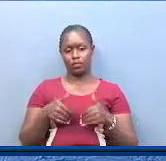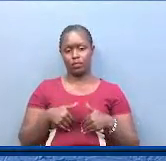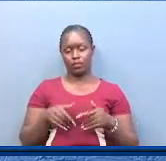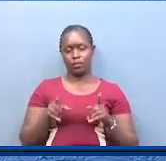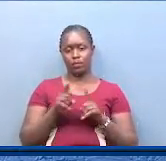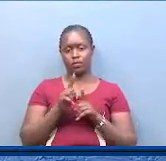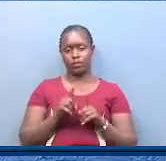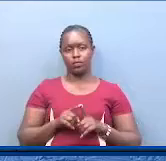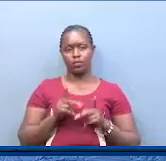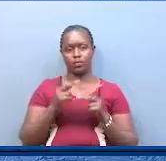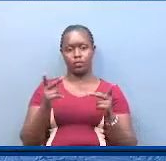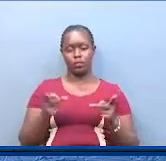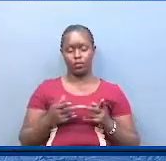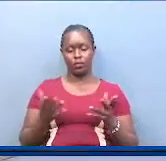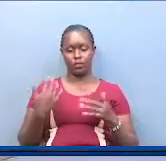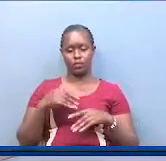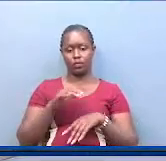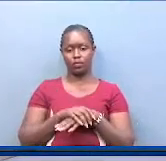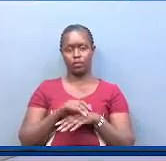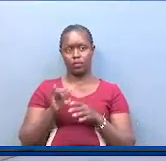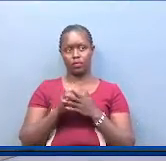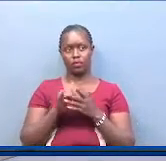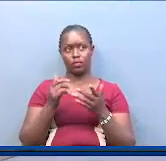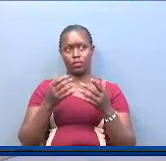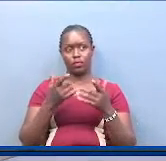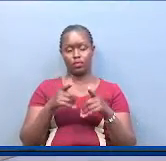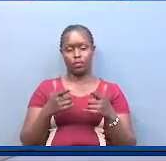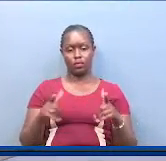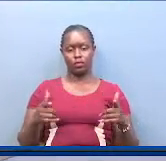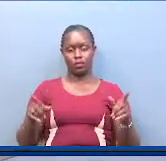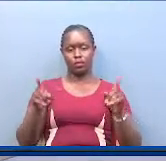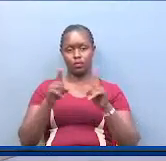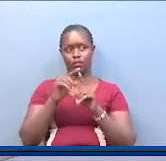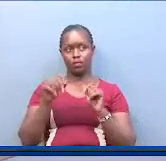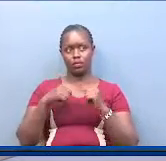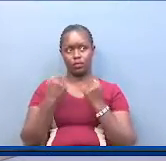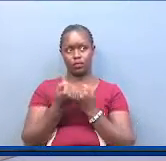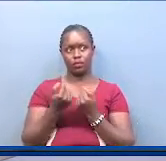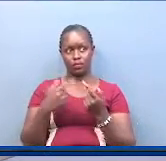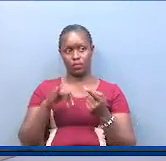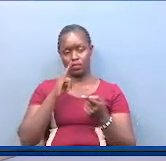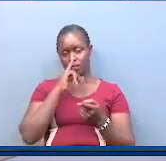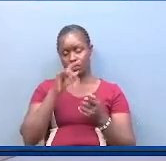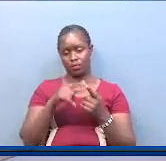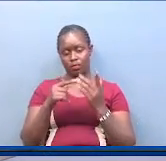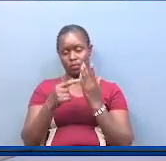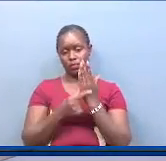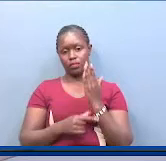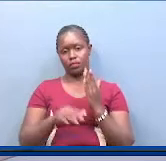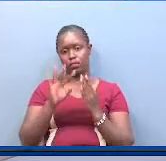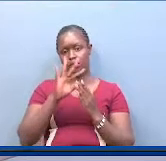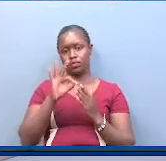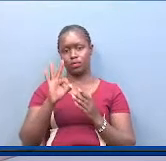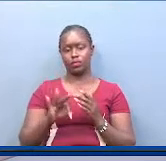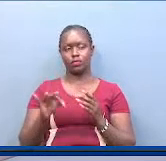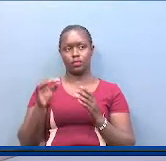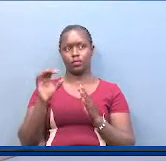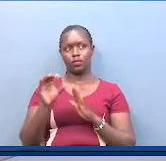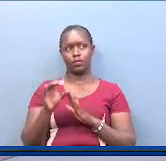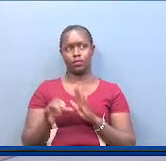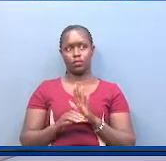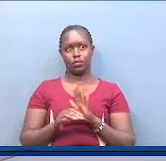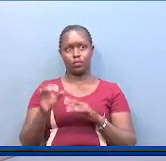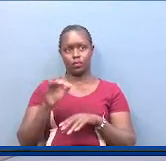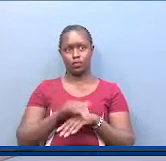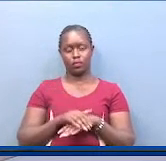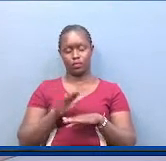The place that you will get that liberation, the socio-economic liberation enshrined in Article 43 of the Constitution, where you